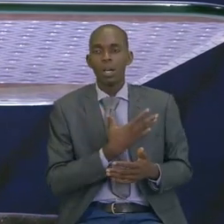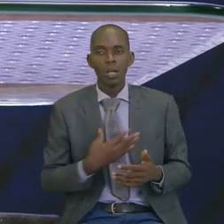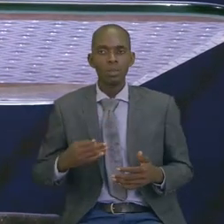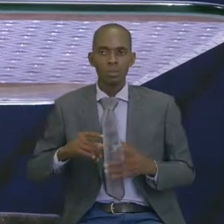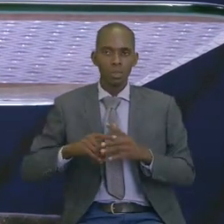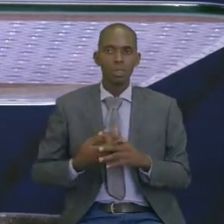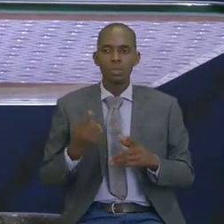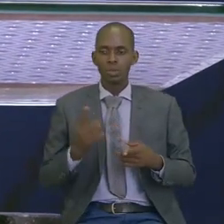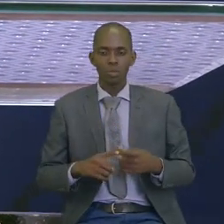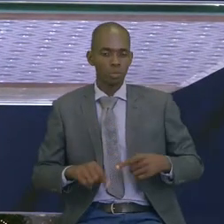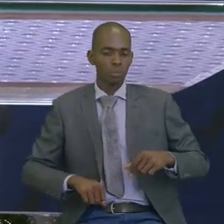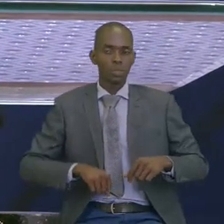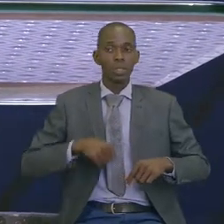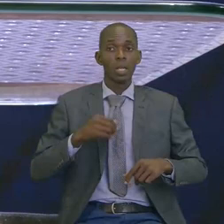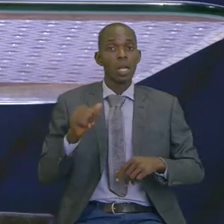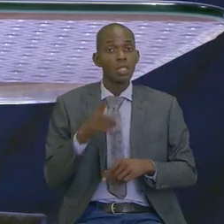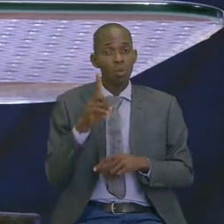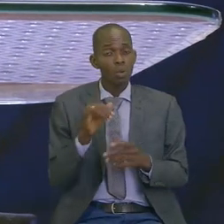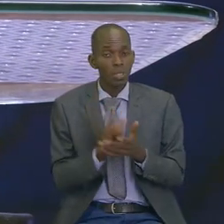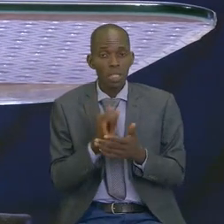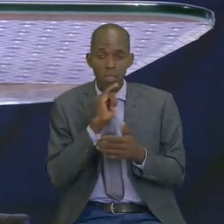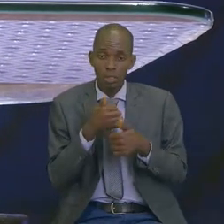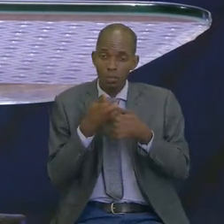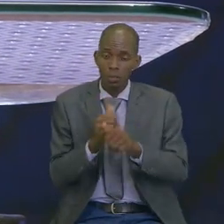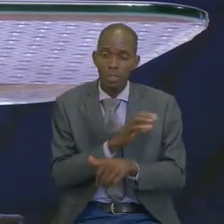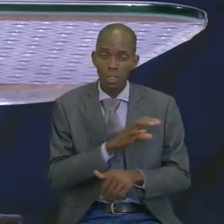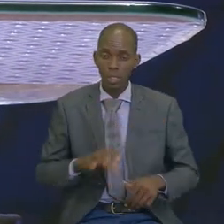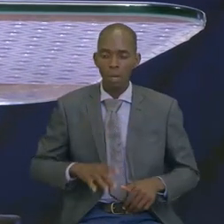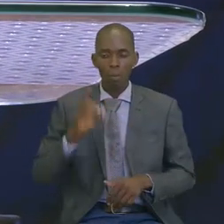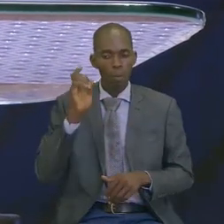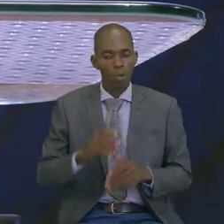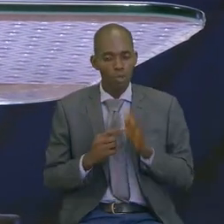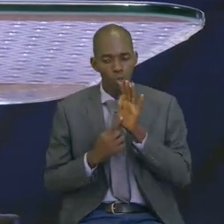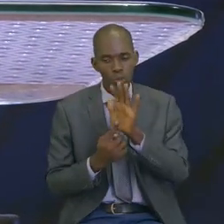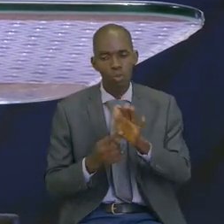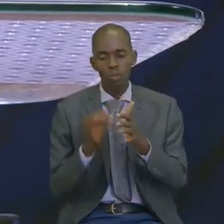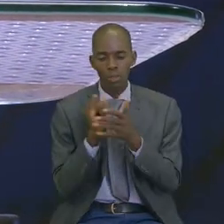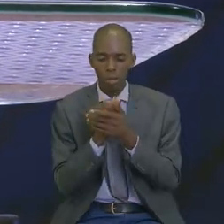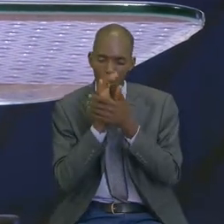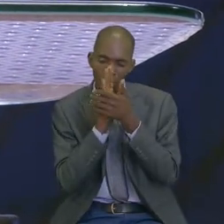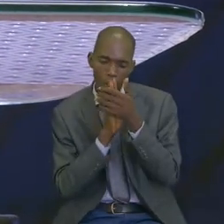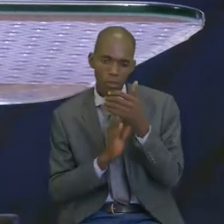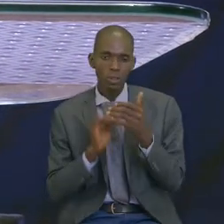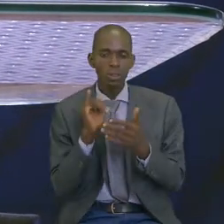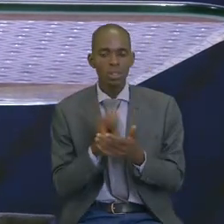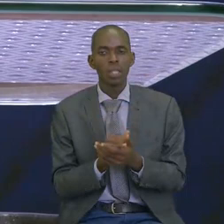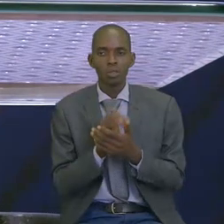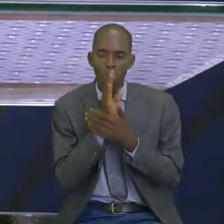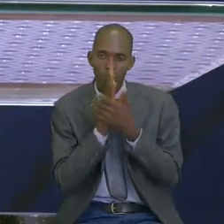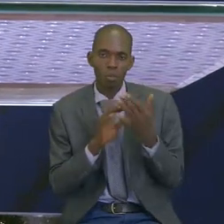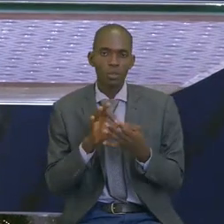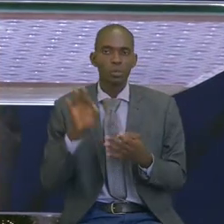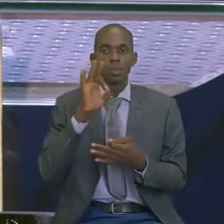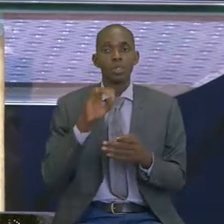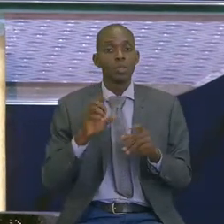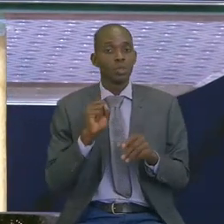And anybody following Christ will show that humility and will show that lowliness. And so Daniel